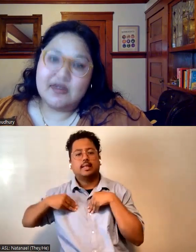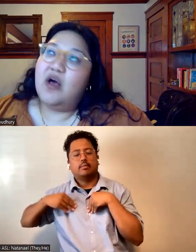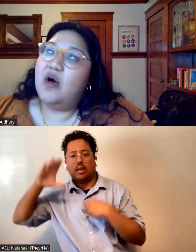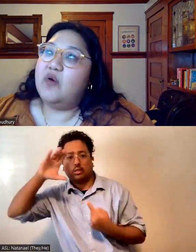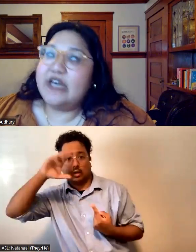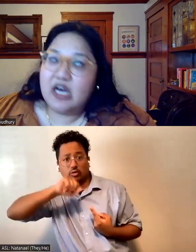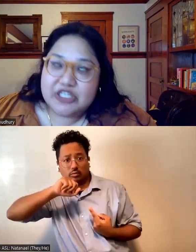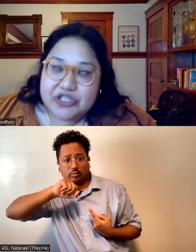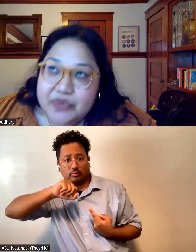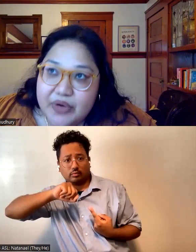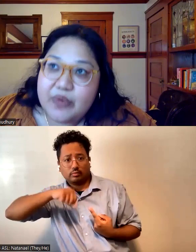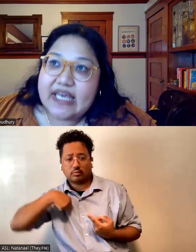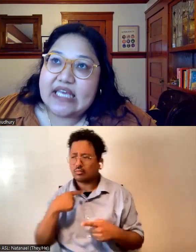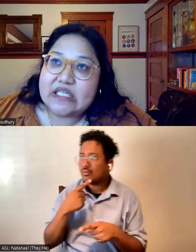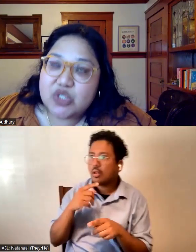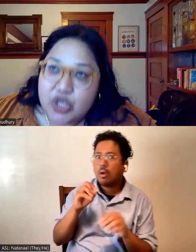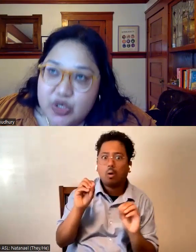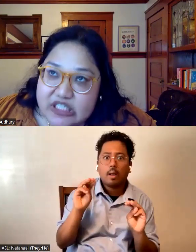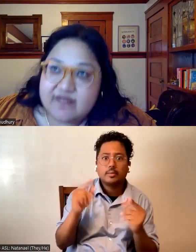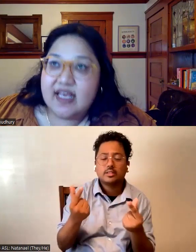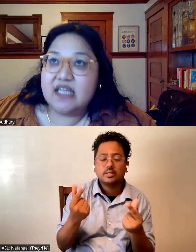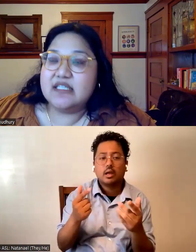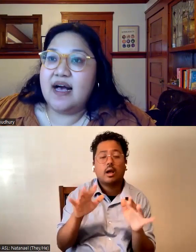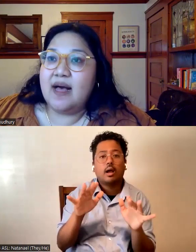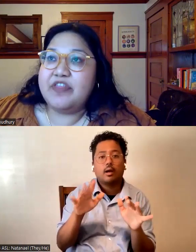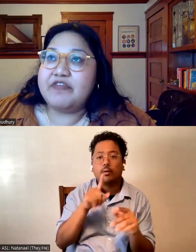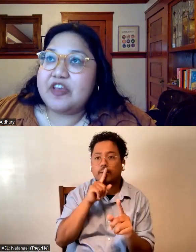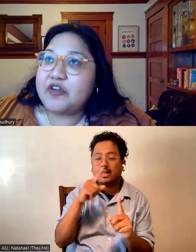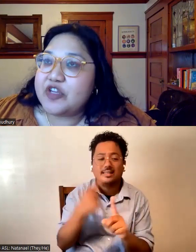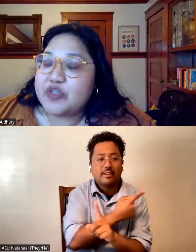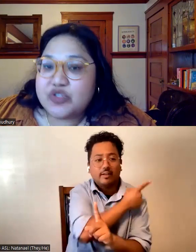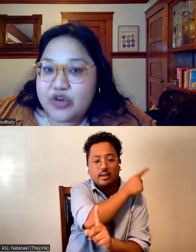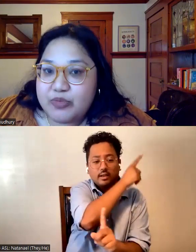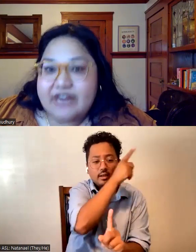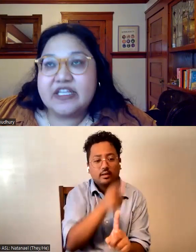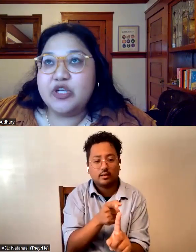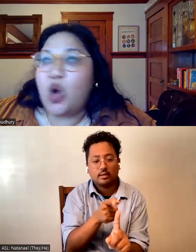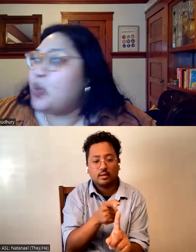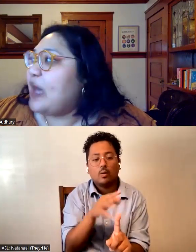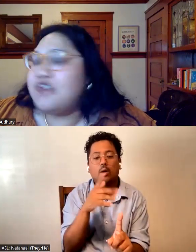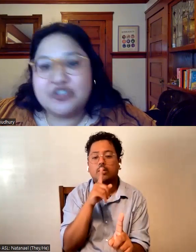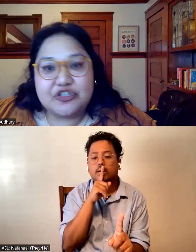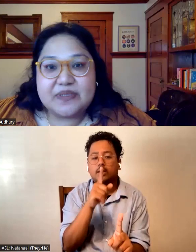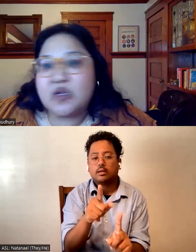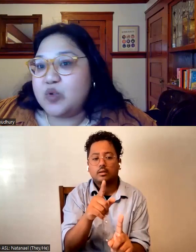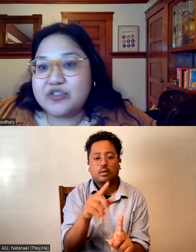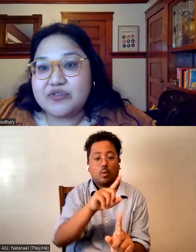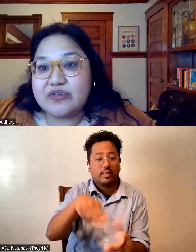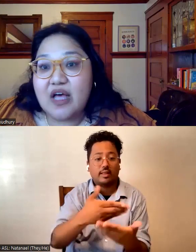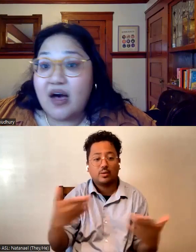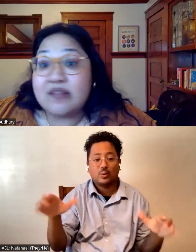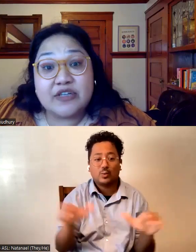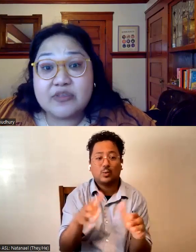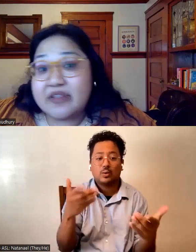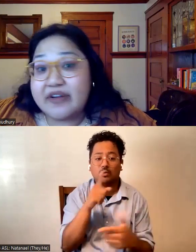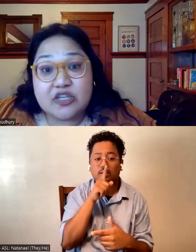assumption. Oh my gosh, it is so deviant. The fear of it is so prevalent. All you have to do is go to